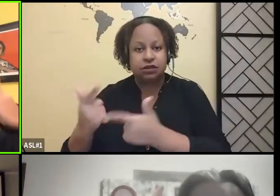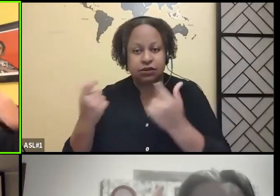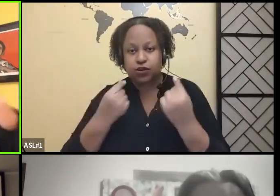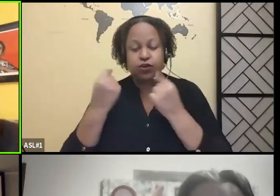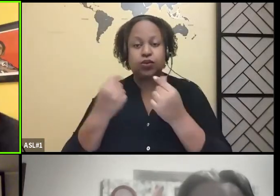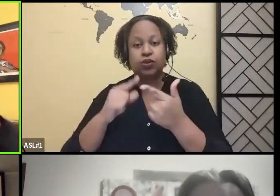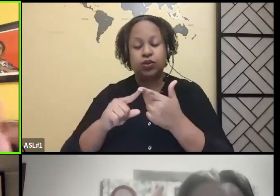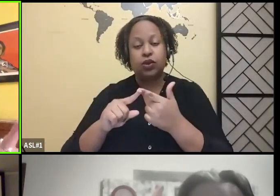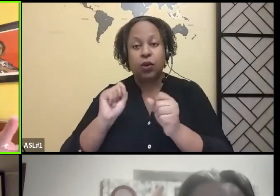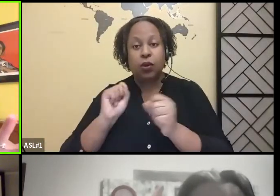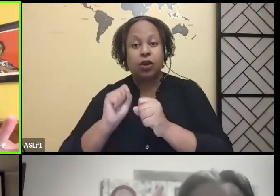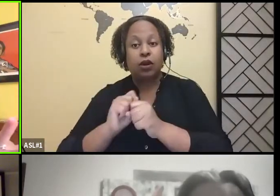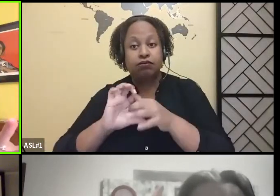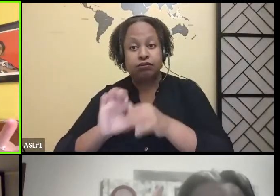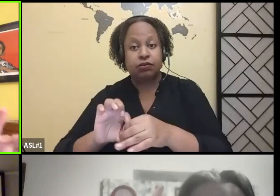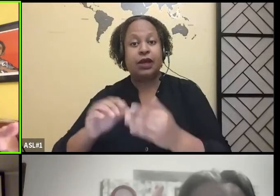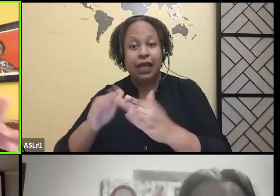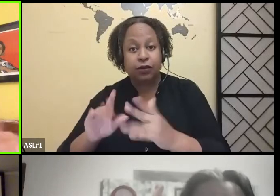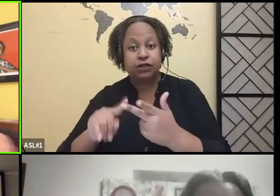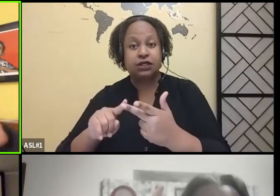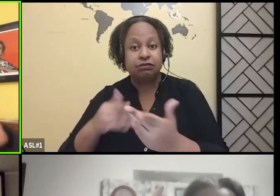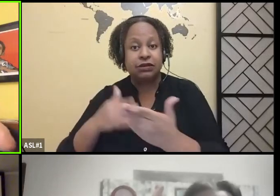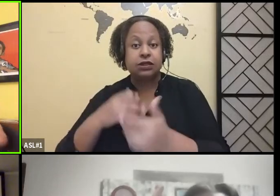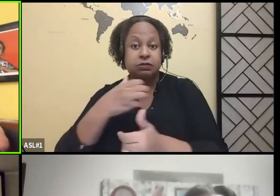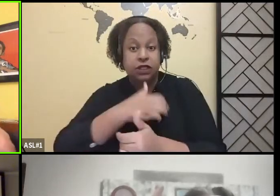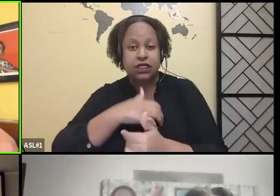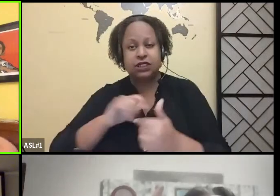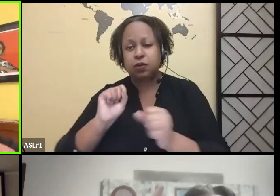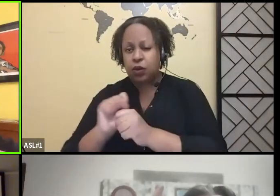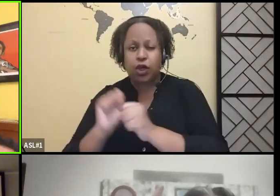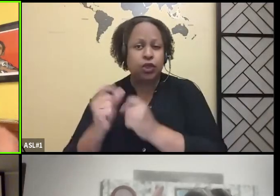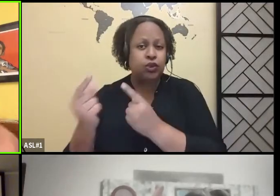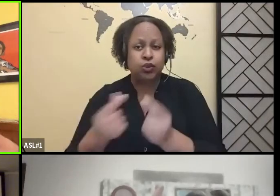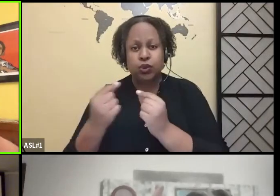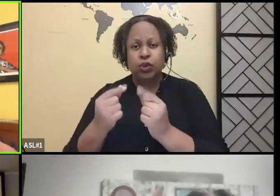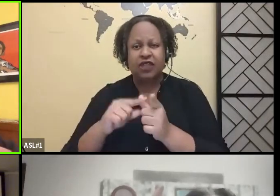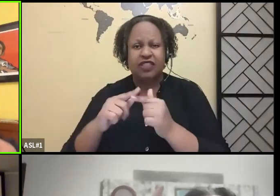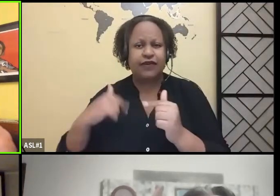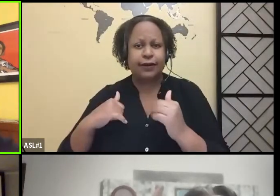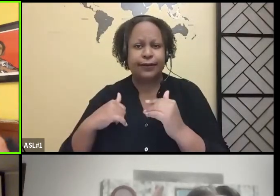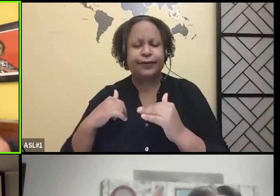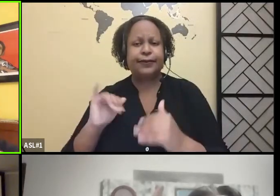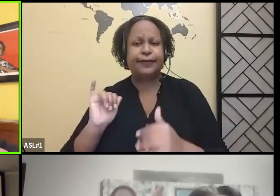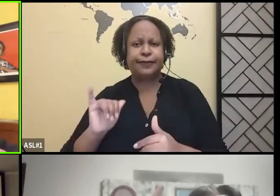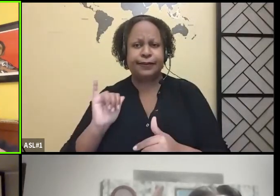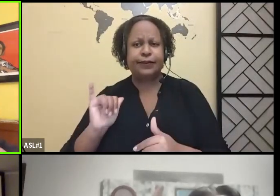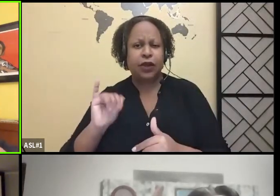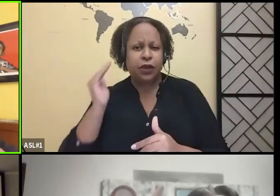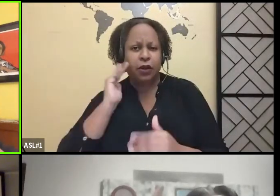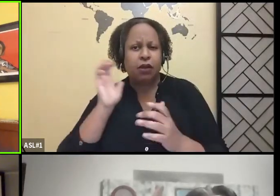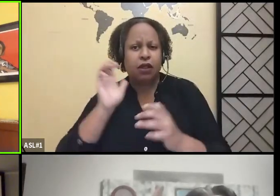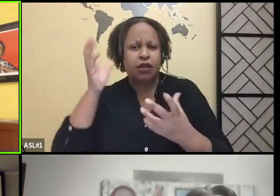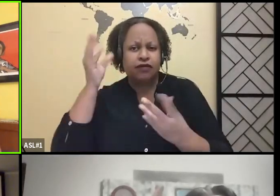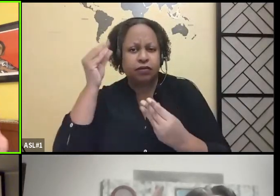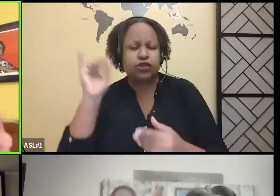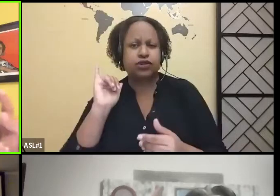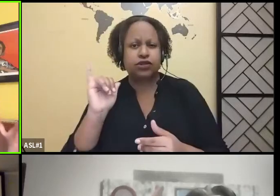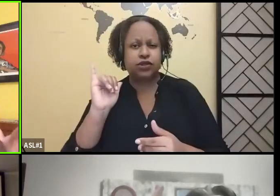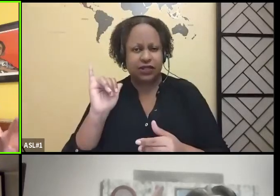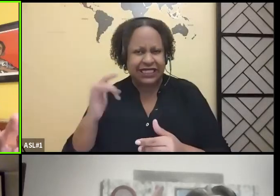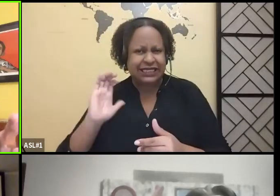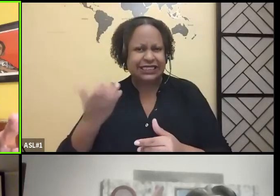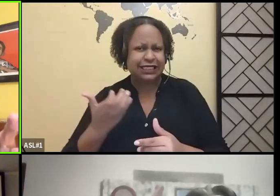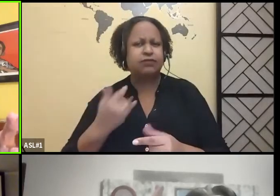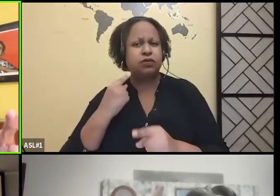the police, whatever their work was doing. But they would get to a point where they go, wow, we know a lot. We think we're doing